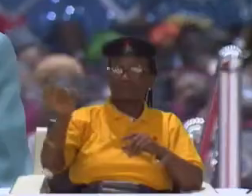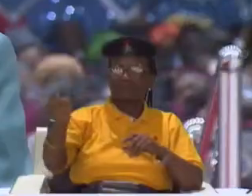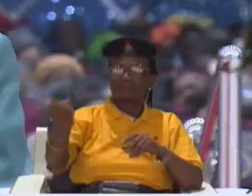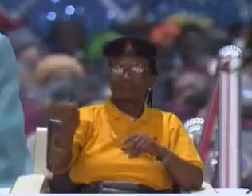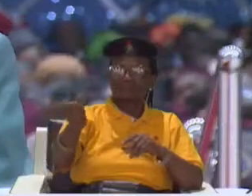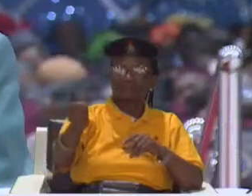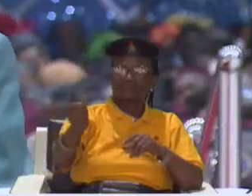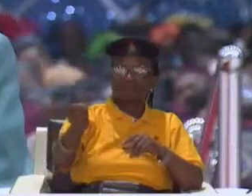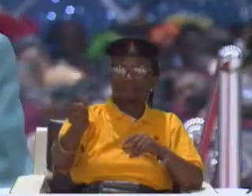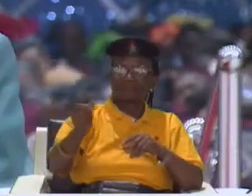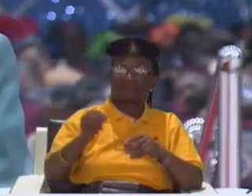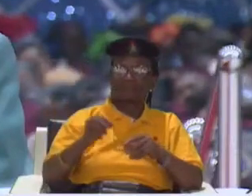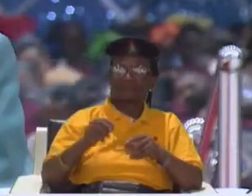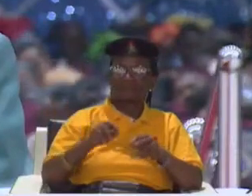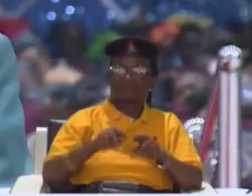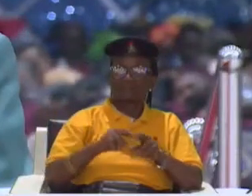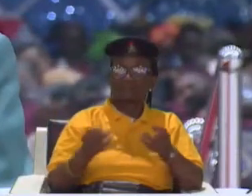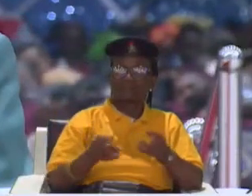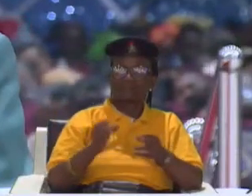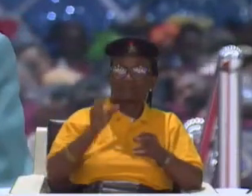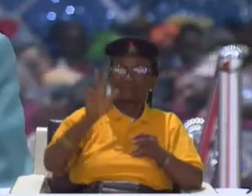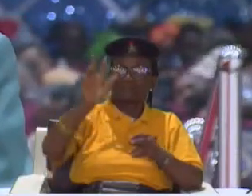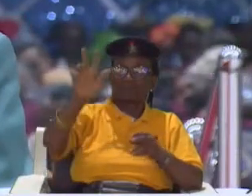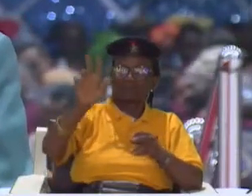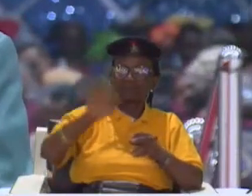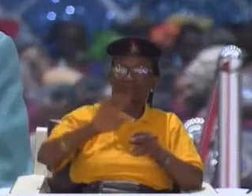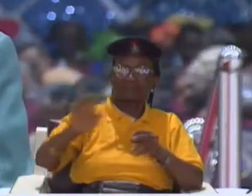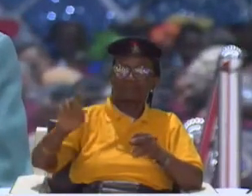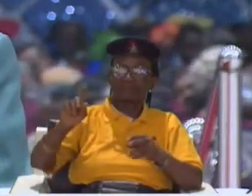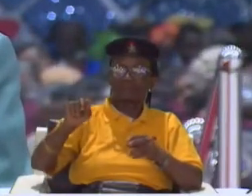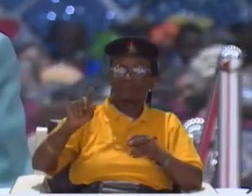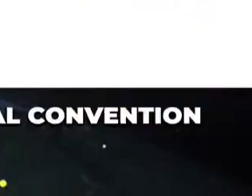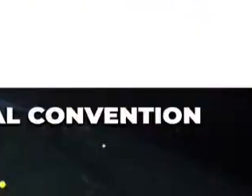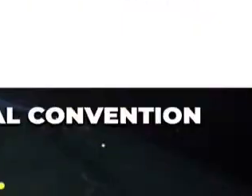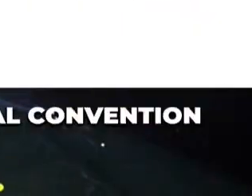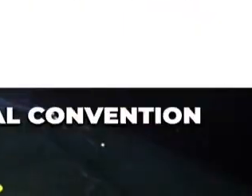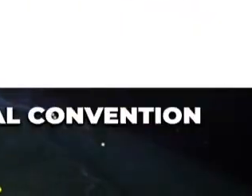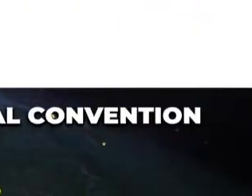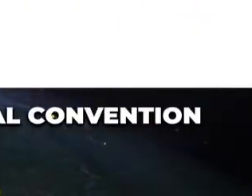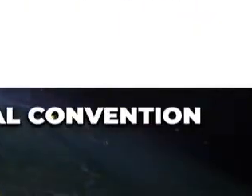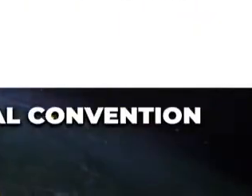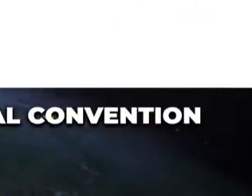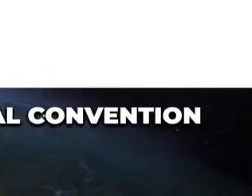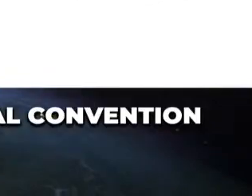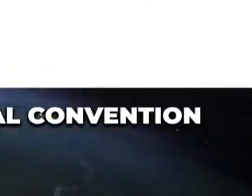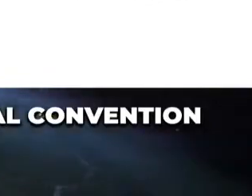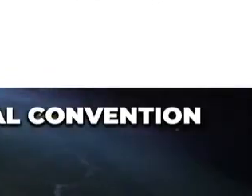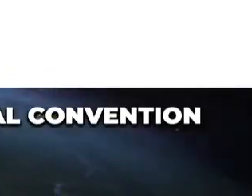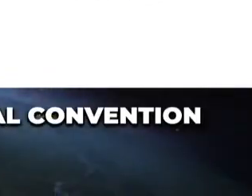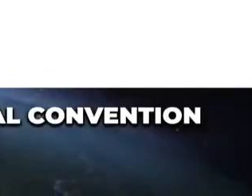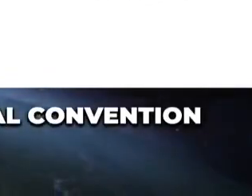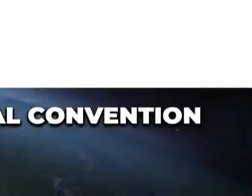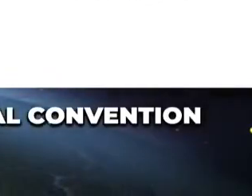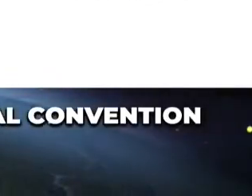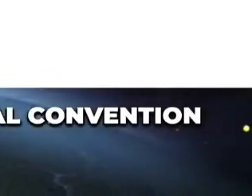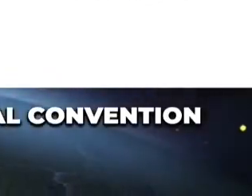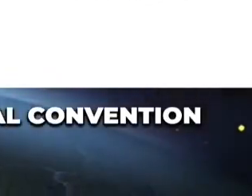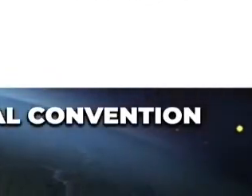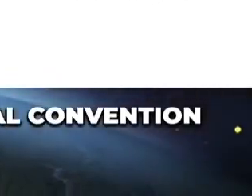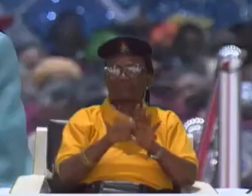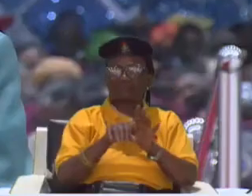Revelation 3:20. When God said, I stand at the door and I